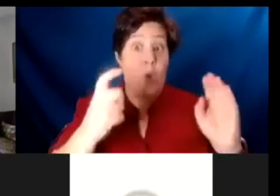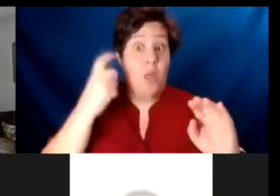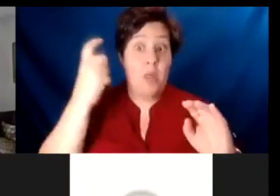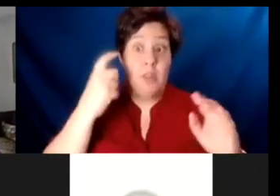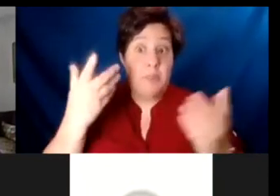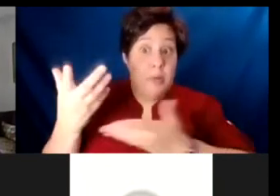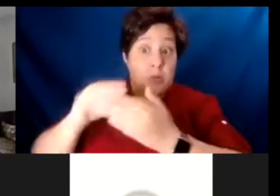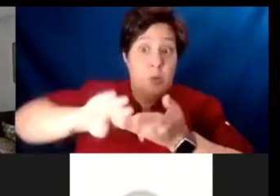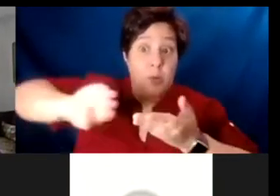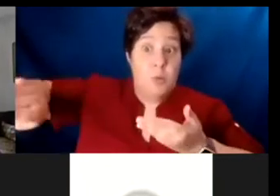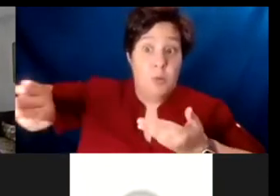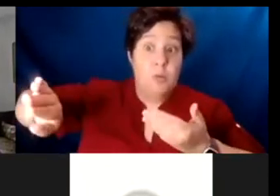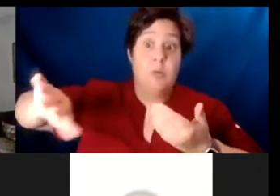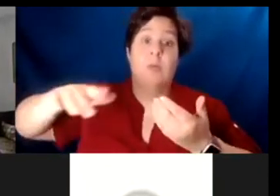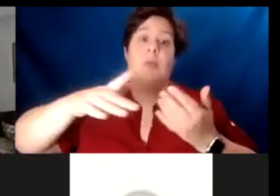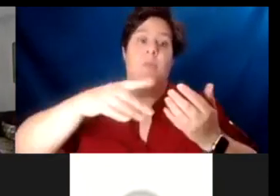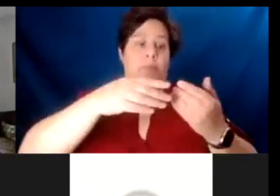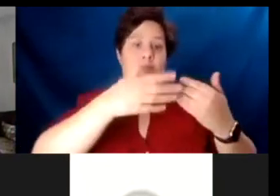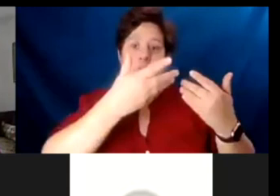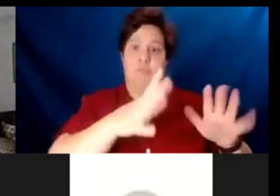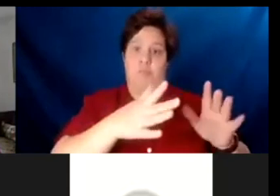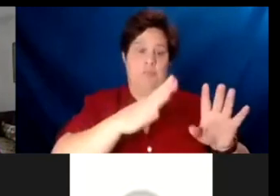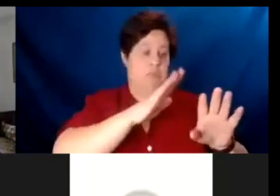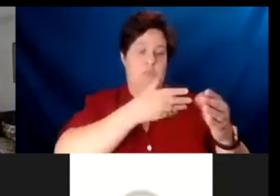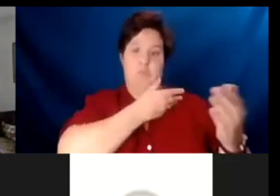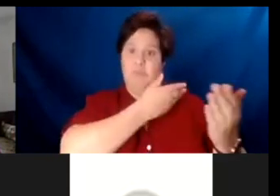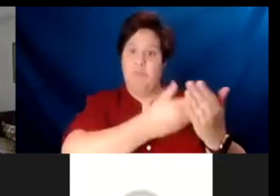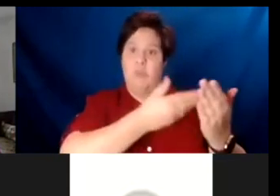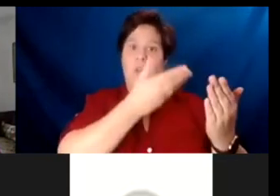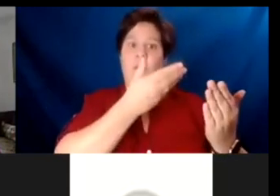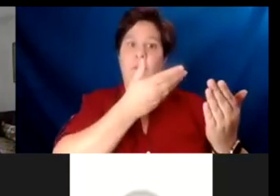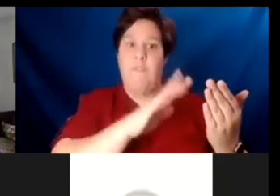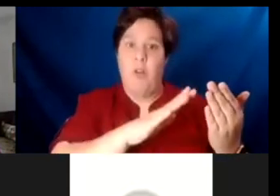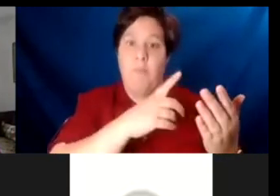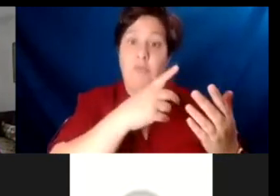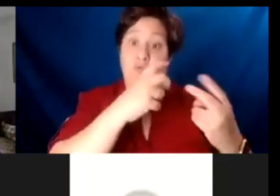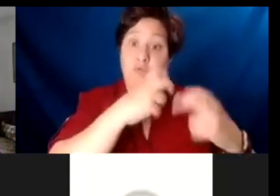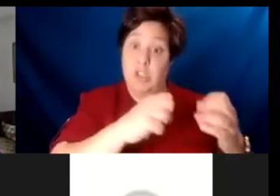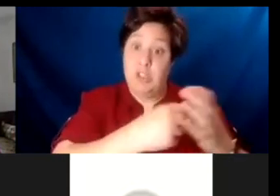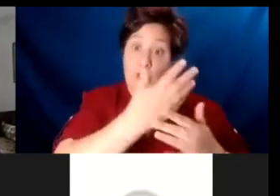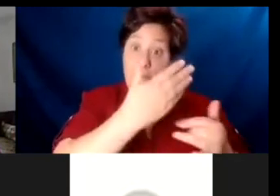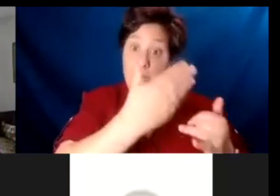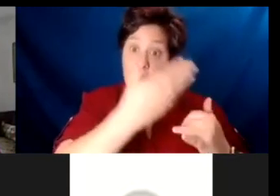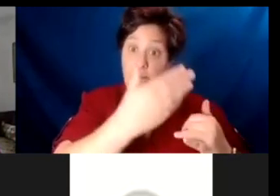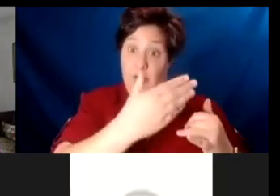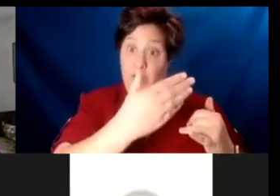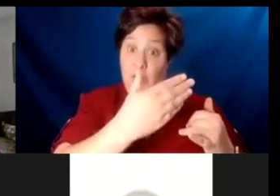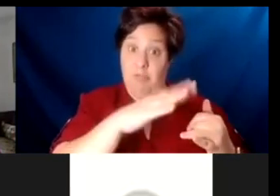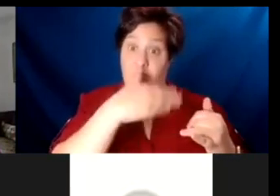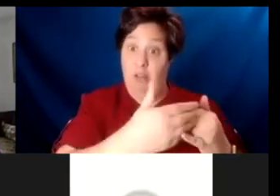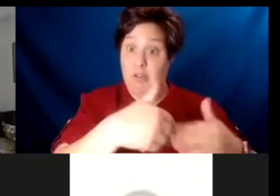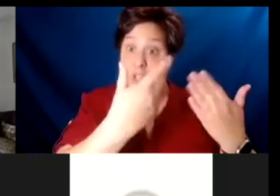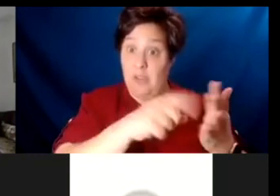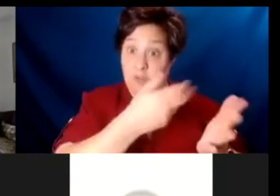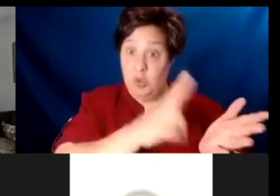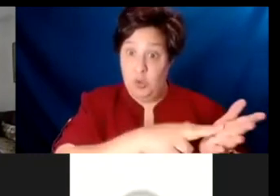discussion. The timeline goes from the R&D, the deadline on the last day of June,